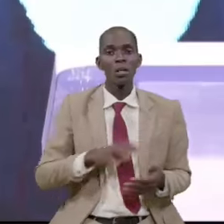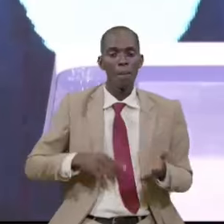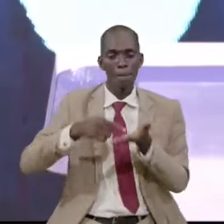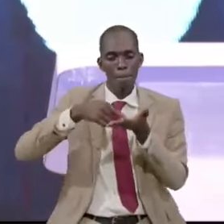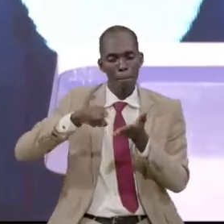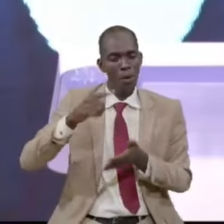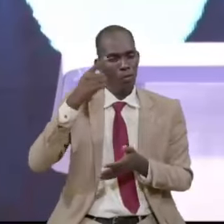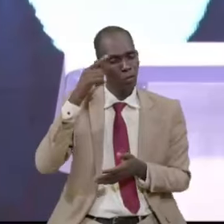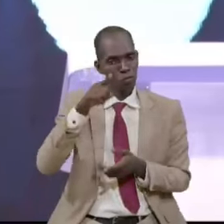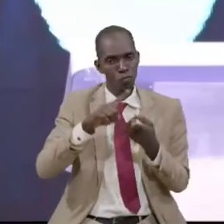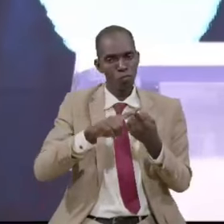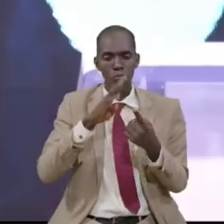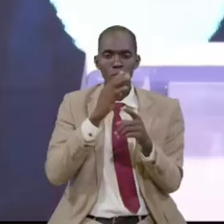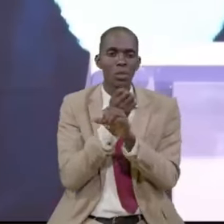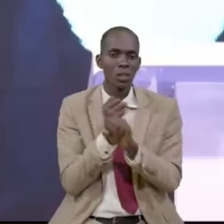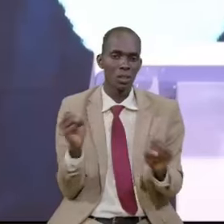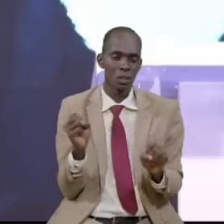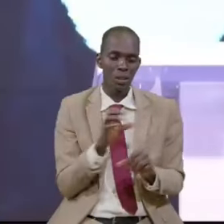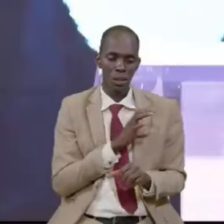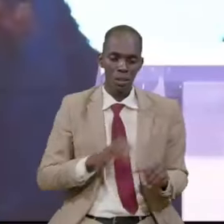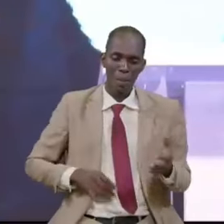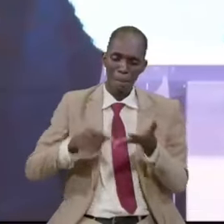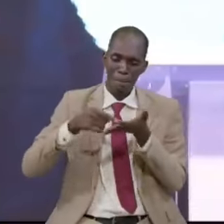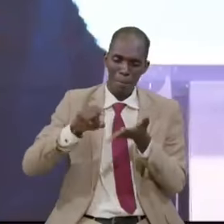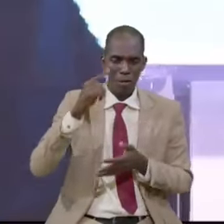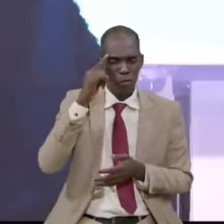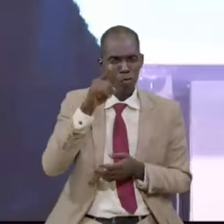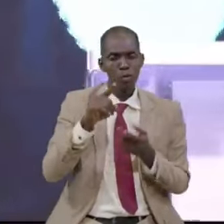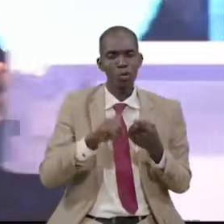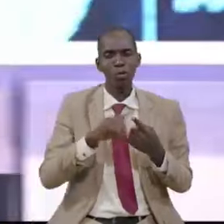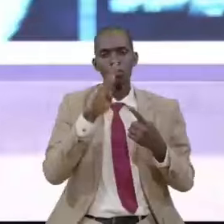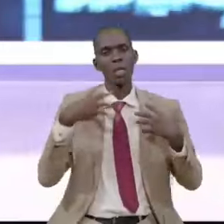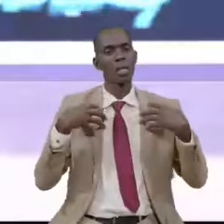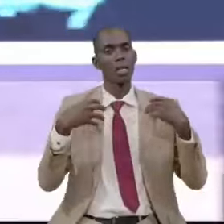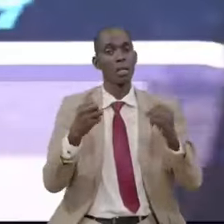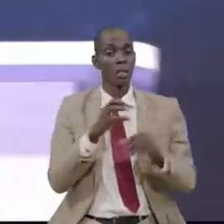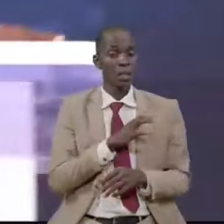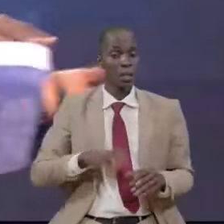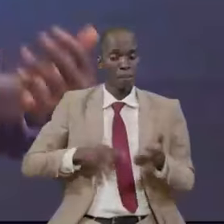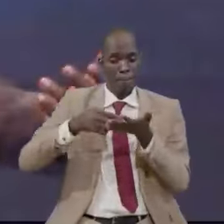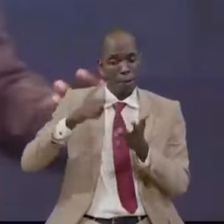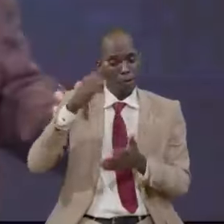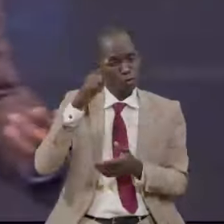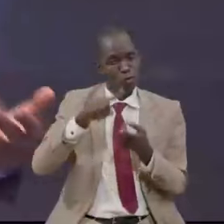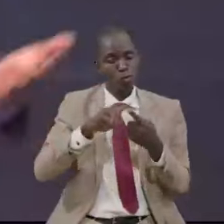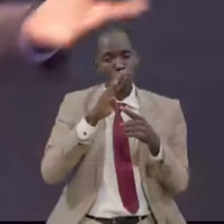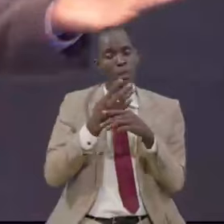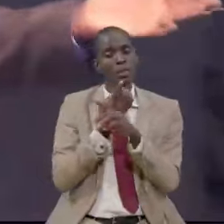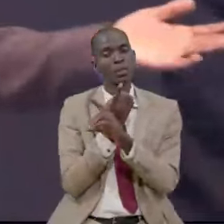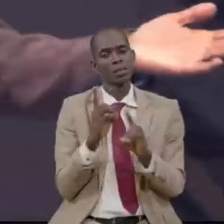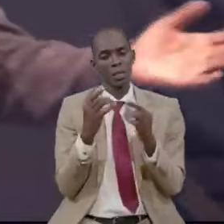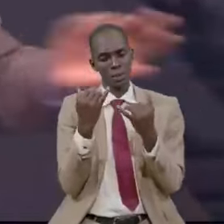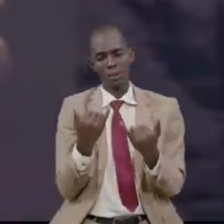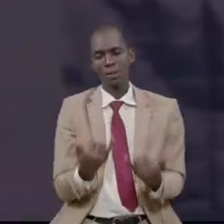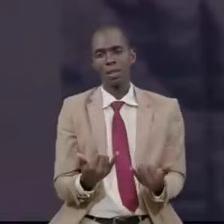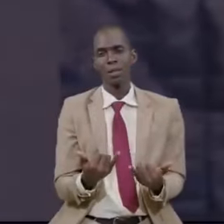He paid for your healing. He paid for your deliverance. And now come and